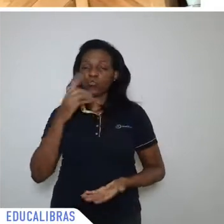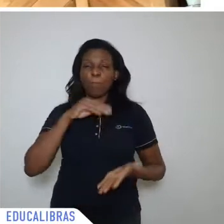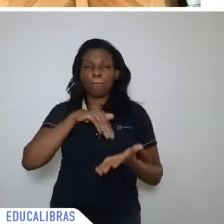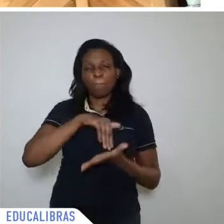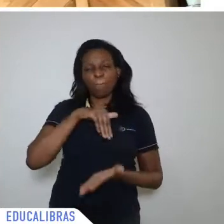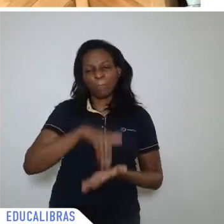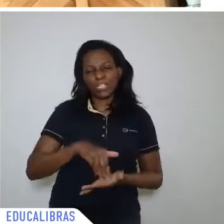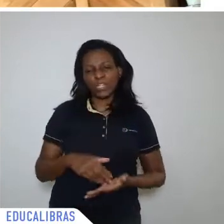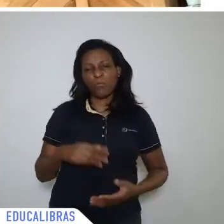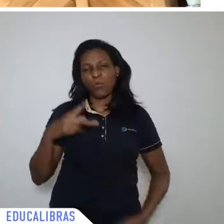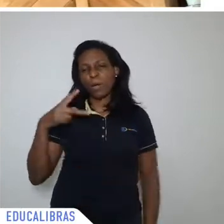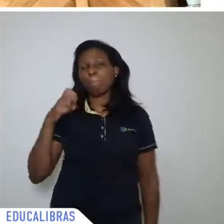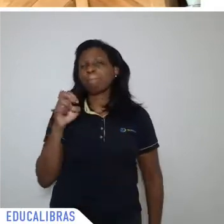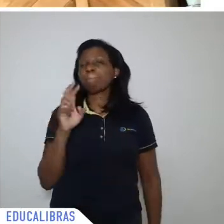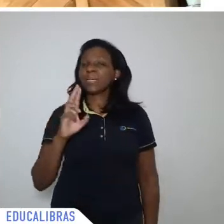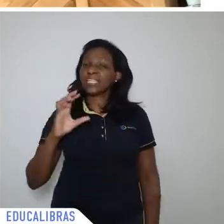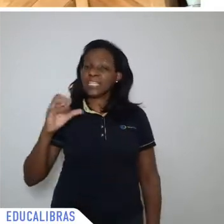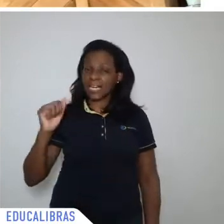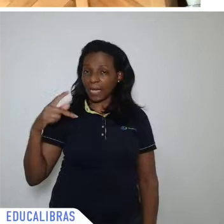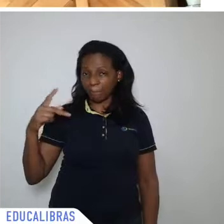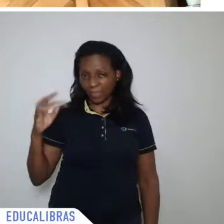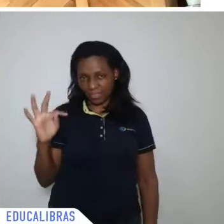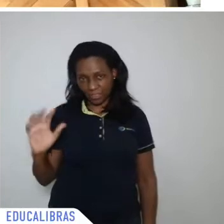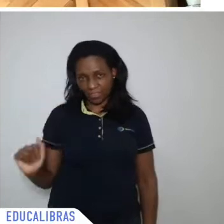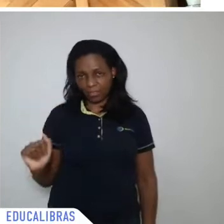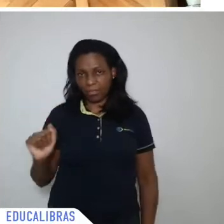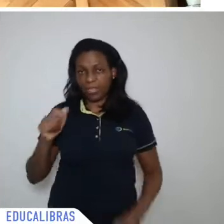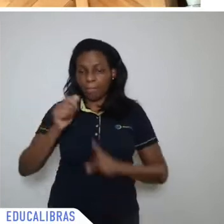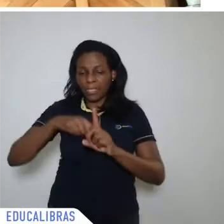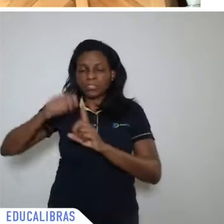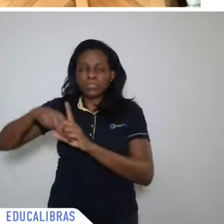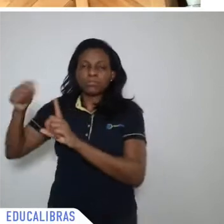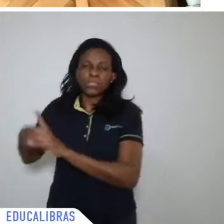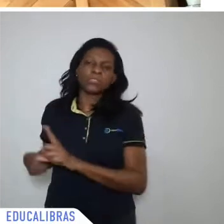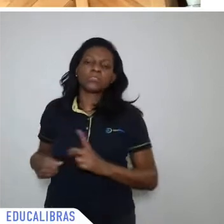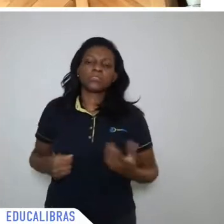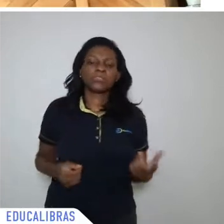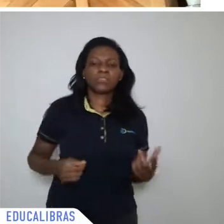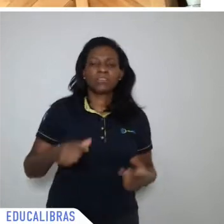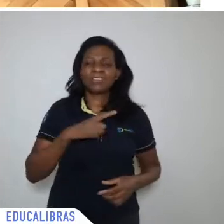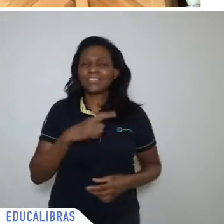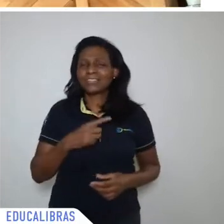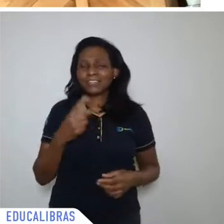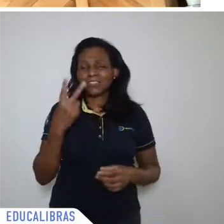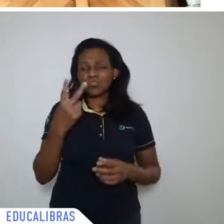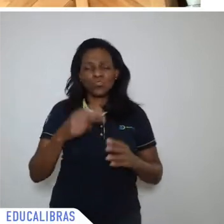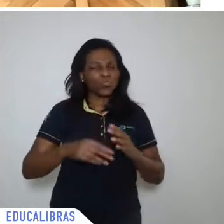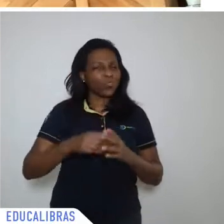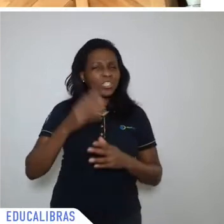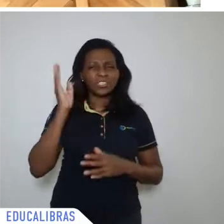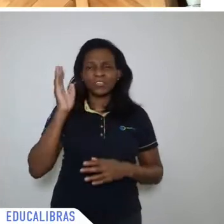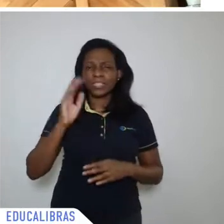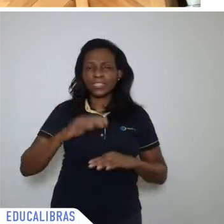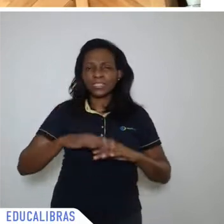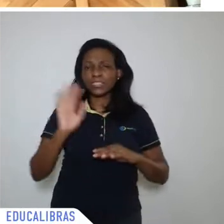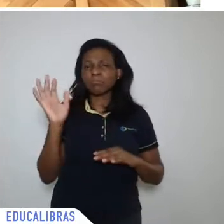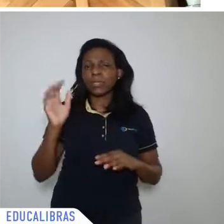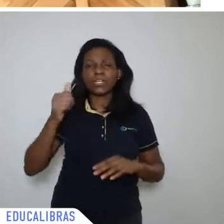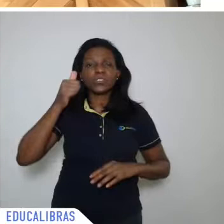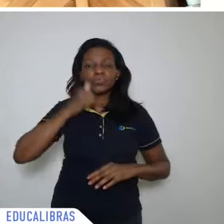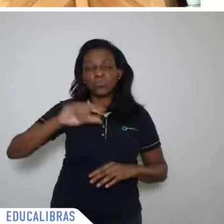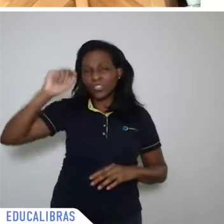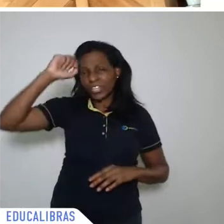wages of half of minimum salary, there is only one person in the house earning half of one minimum